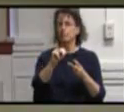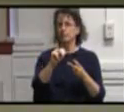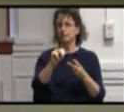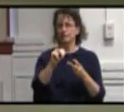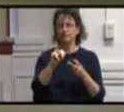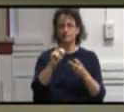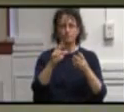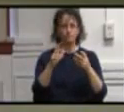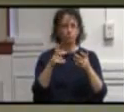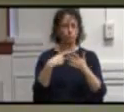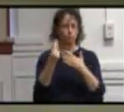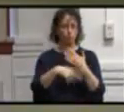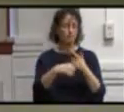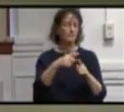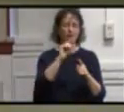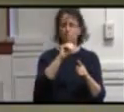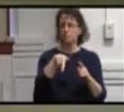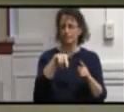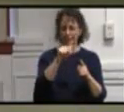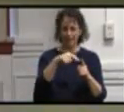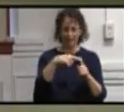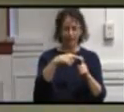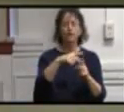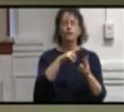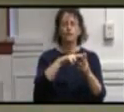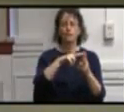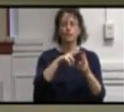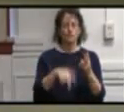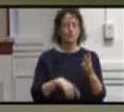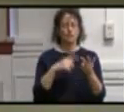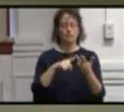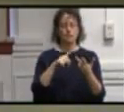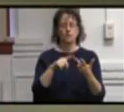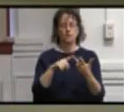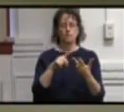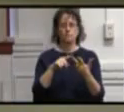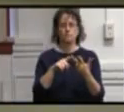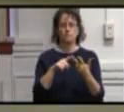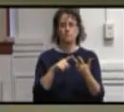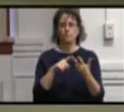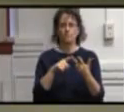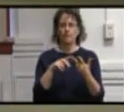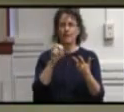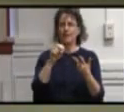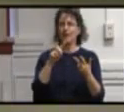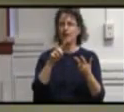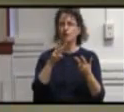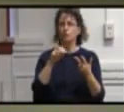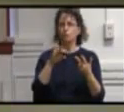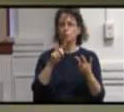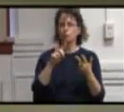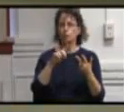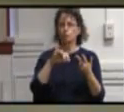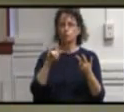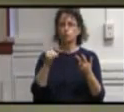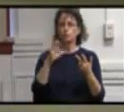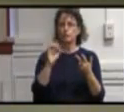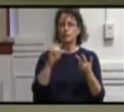that. And I also had a recommendation about looking at the Edward J. Collins Center at UMass